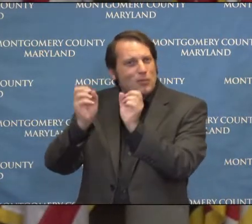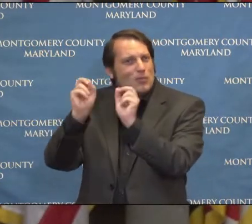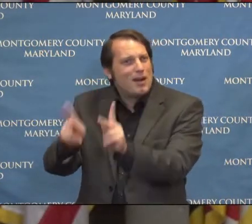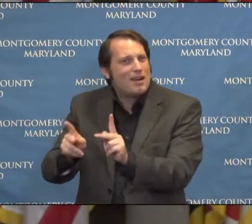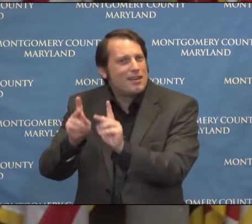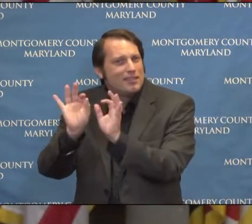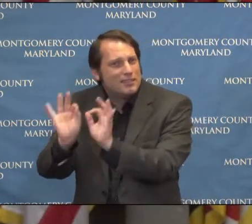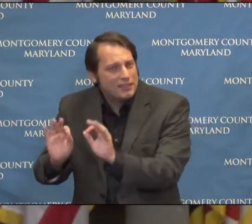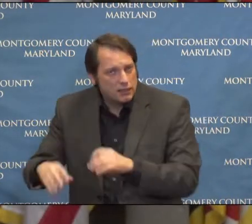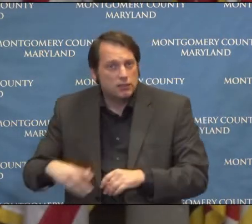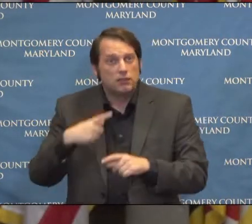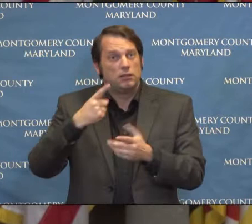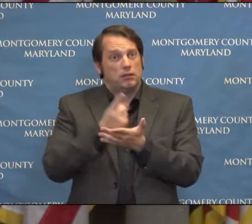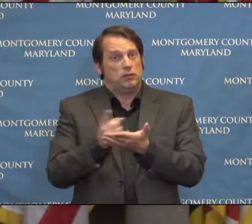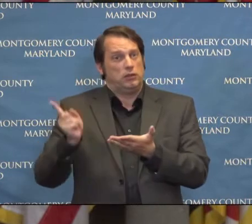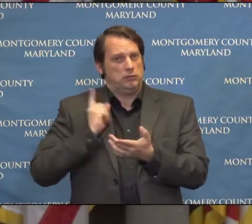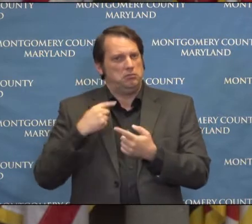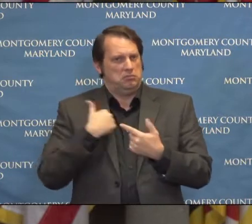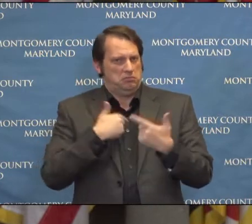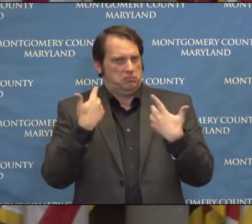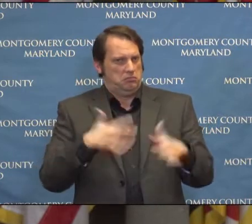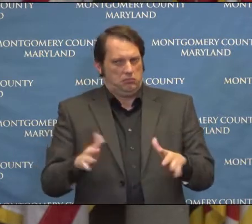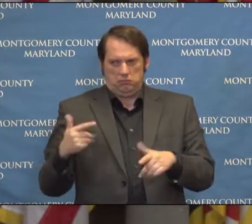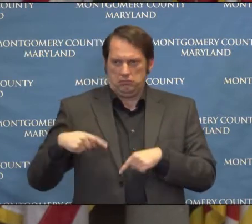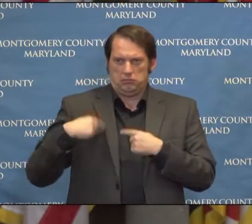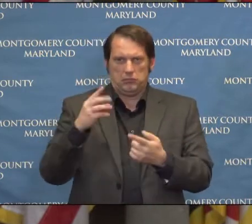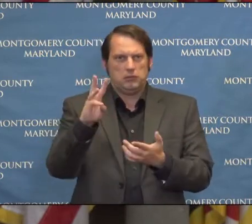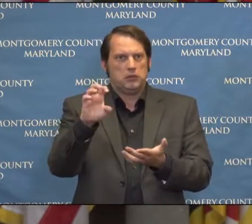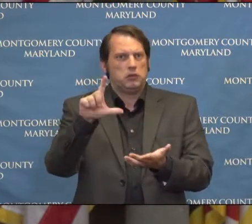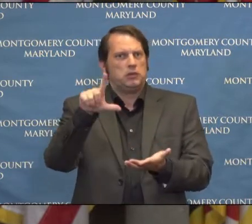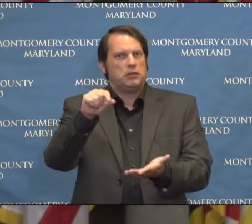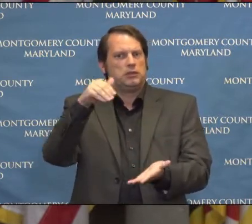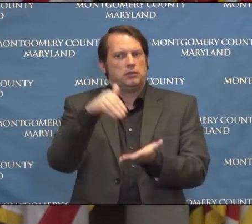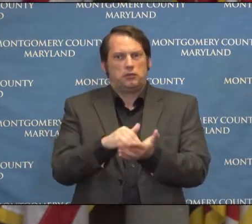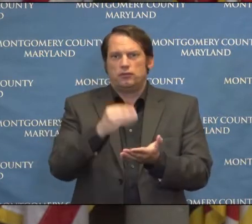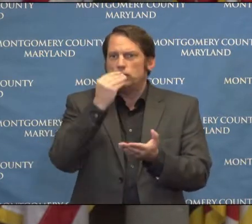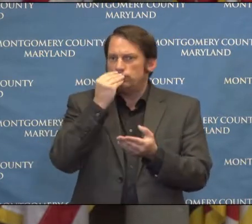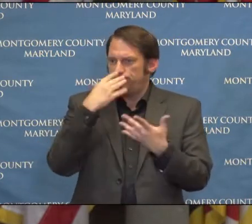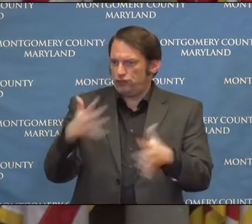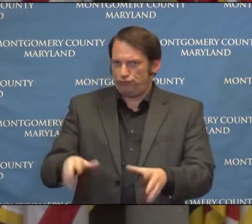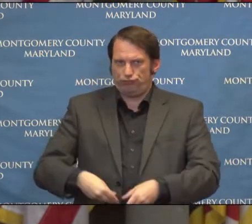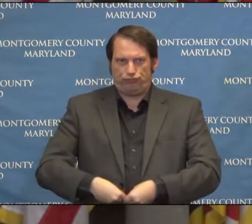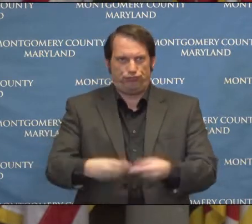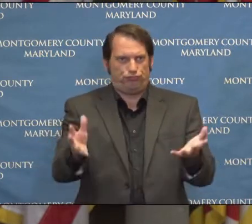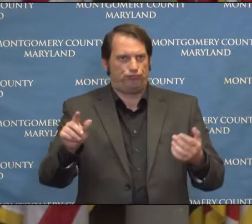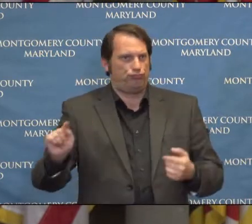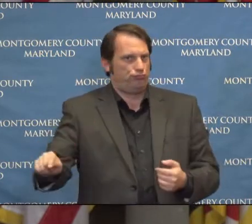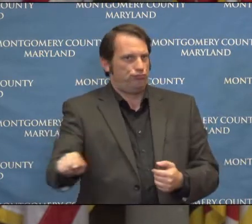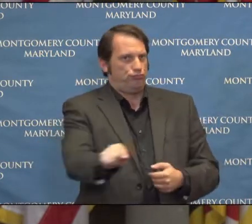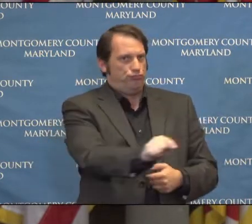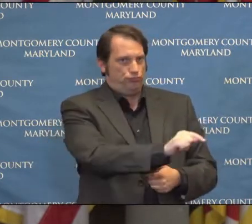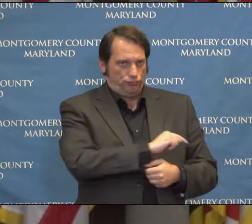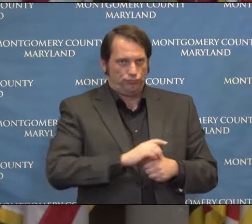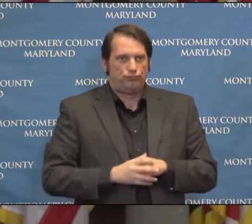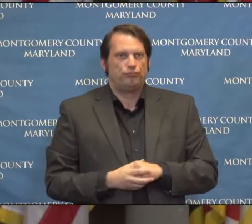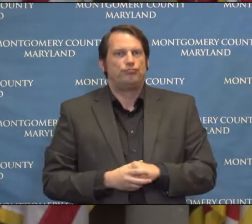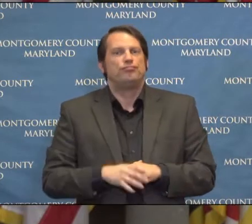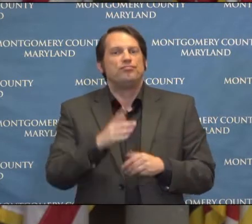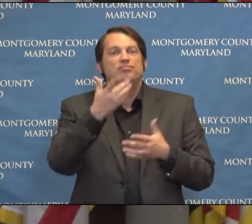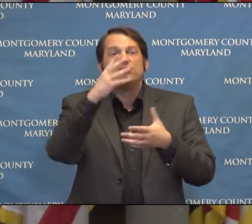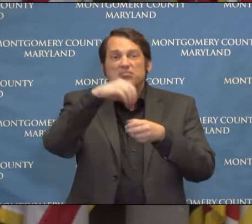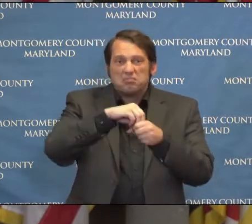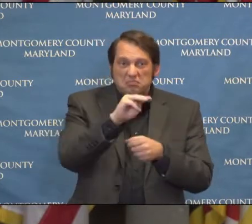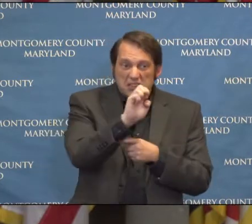629,000 plus meals. We serve three meals and a snack each day to any child age 2